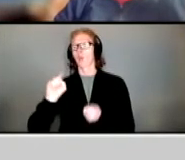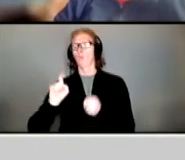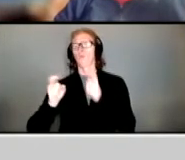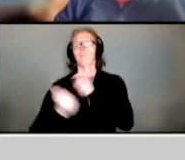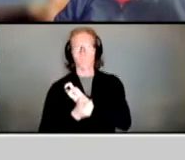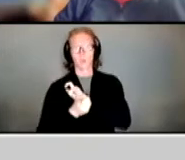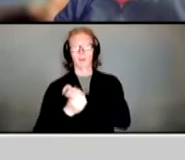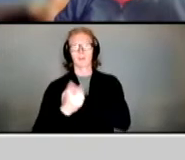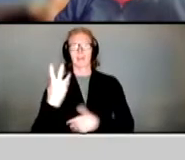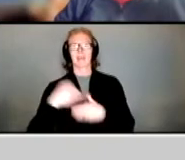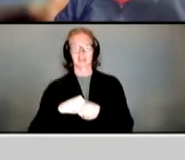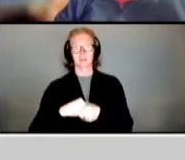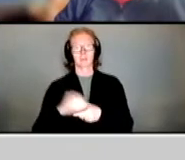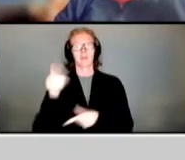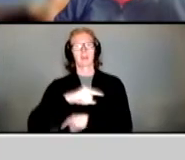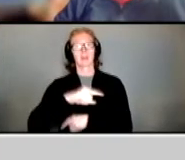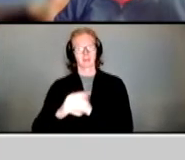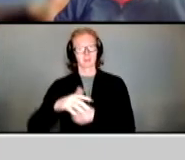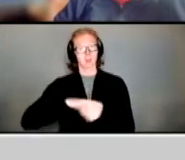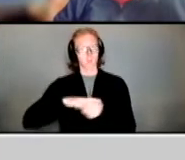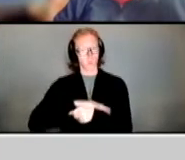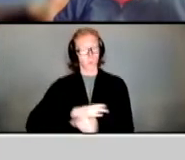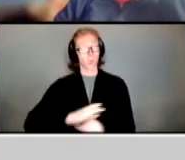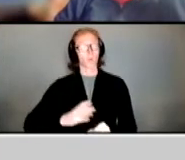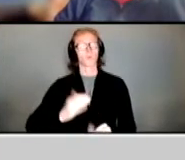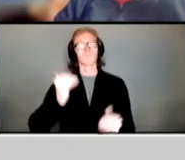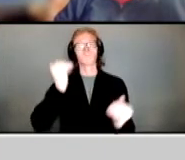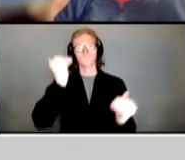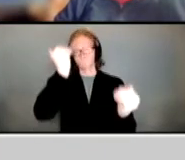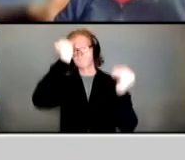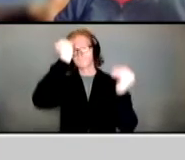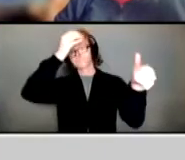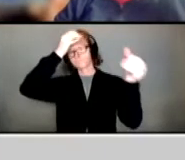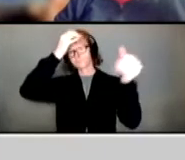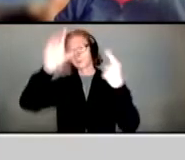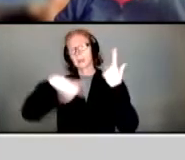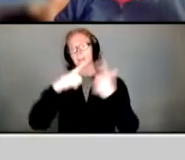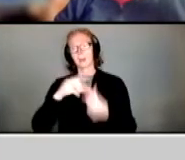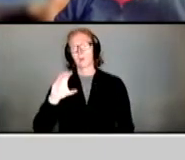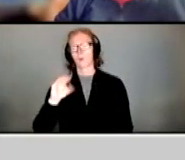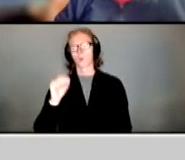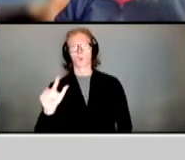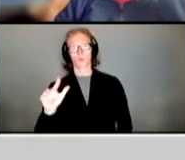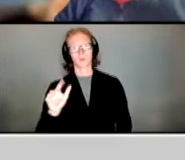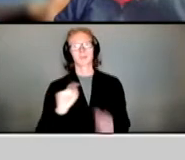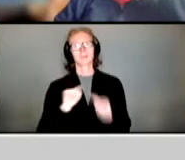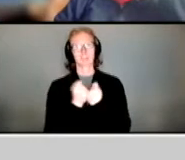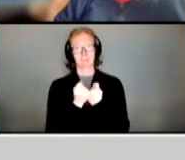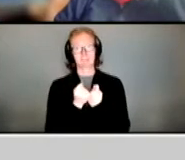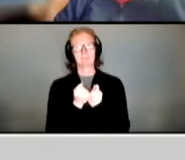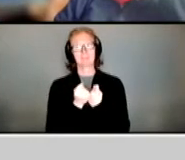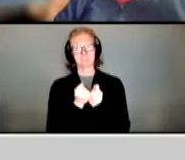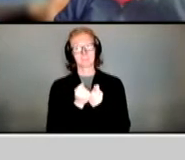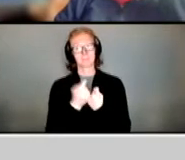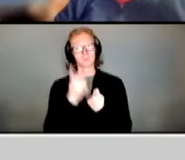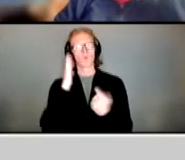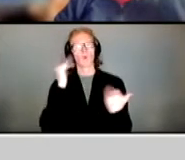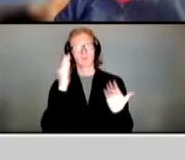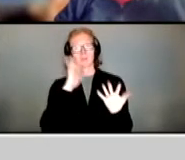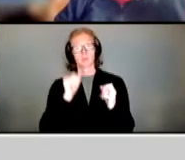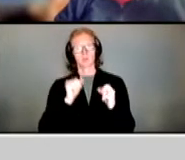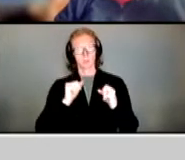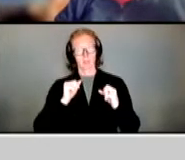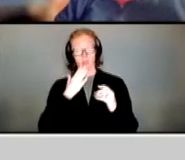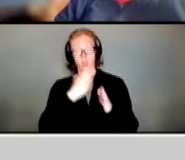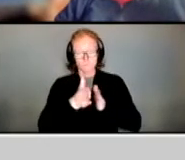some local expertise on the COPL team. So we hope that this will be kind of a reinvigoration of their